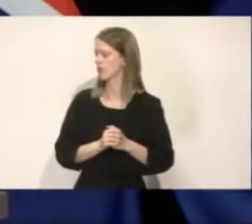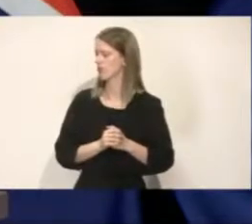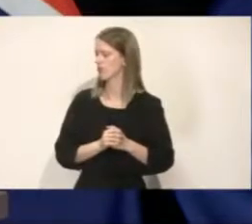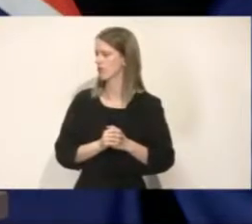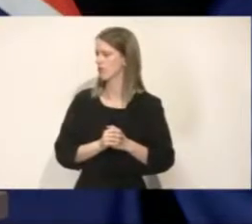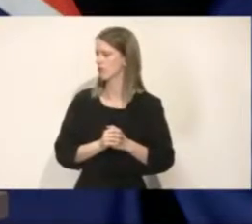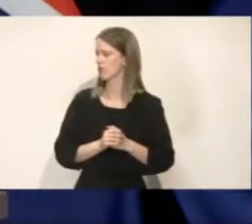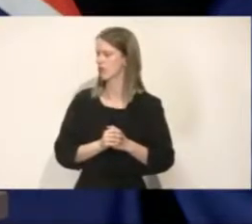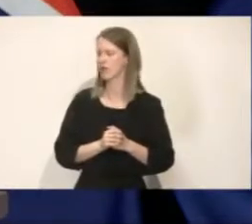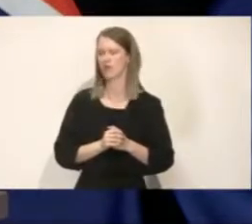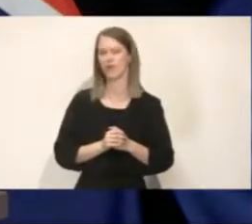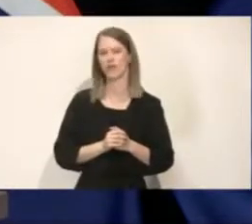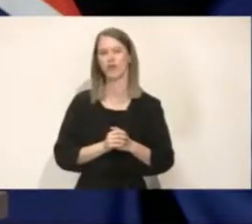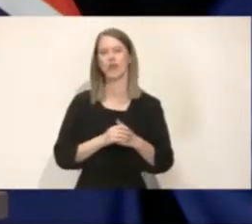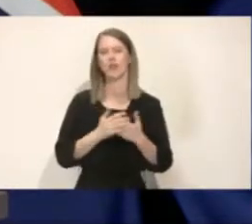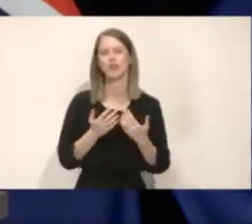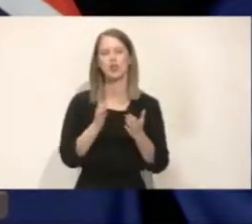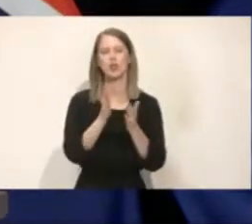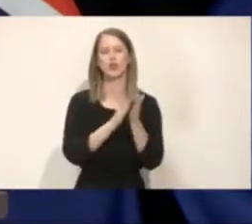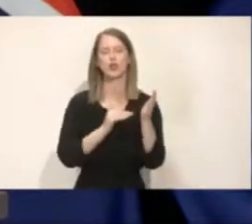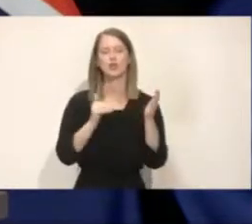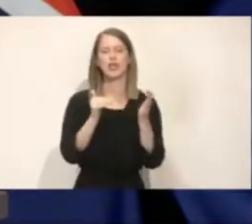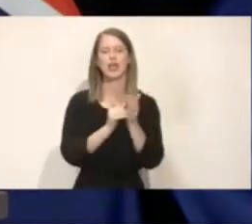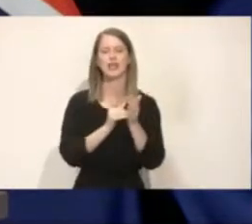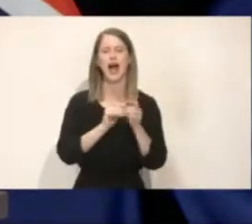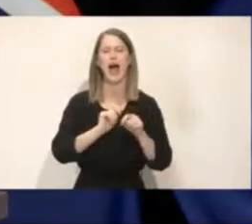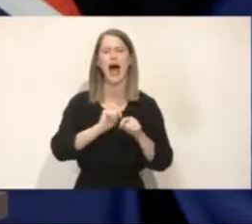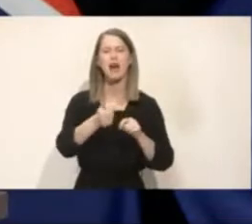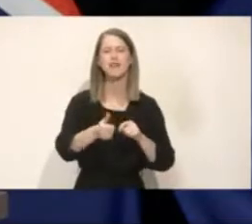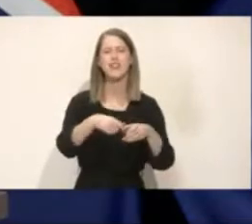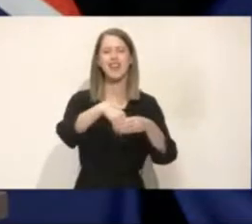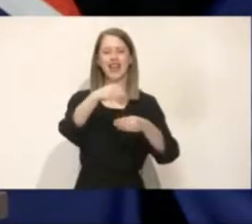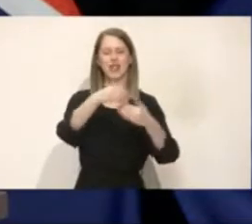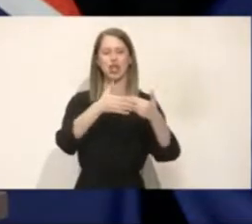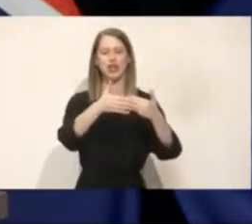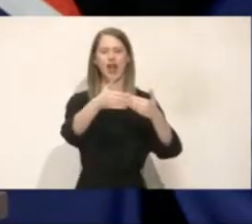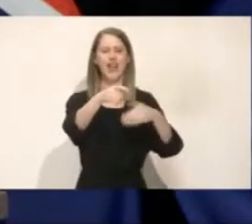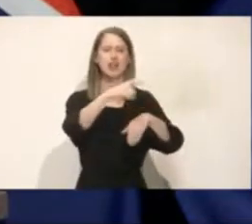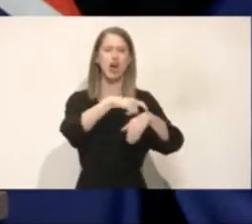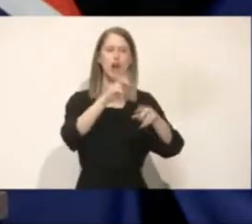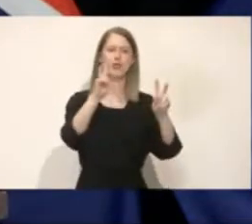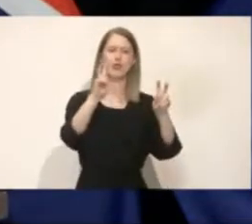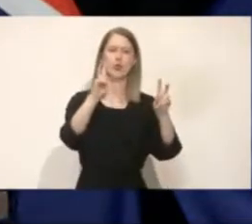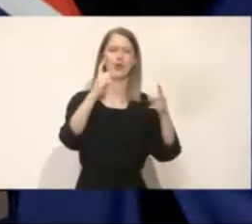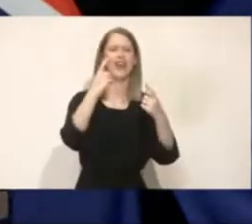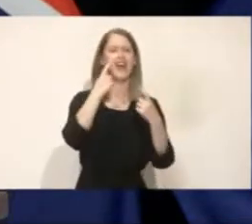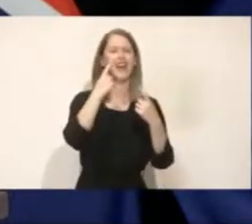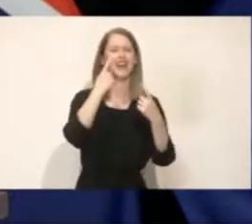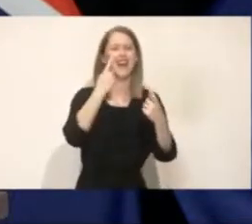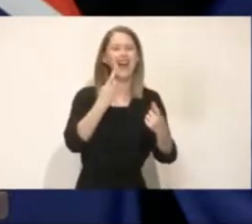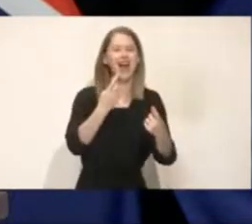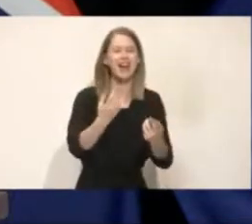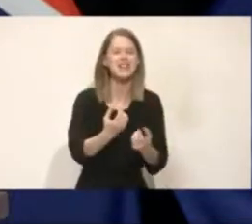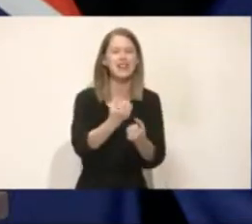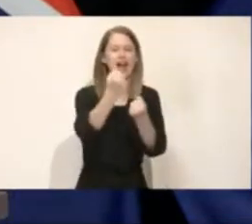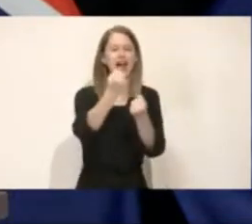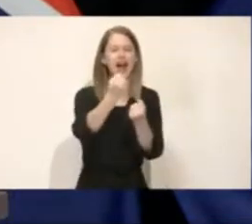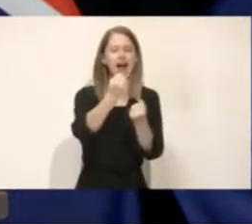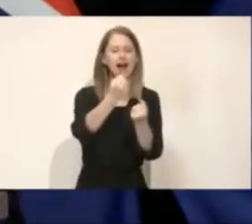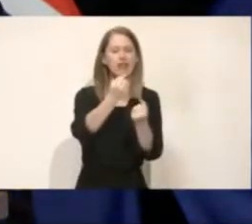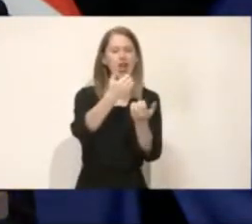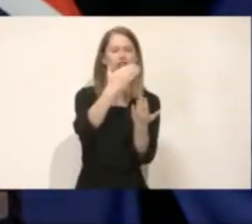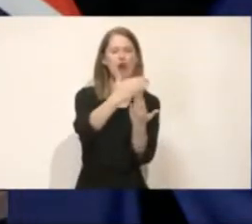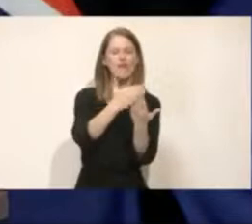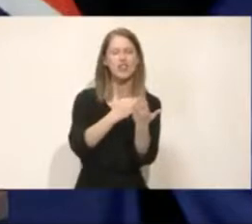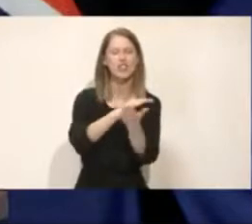caretaker convention in the aftermath of an election. And so that's a period where, until there is, the Governor-General, of course, has